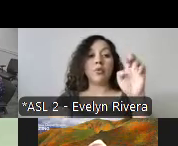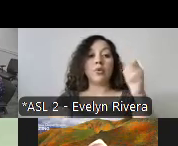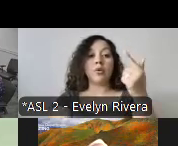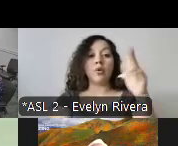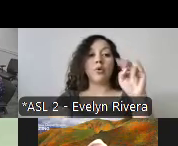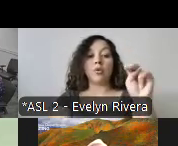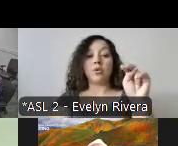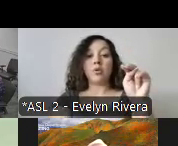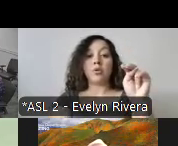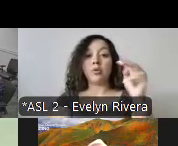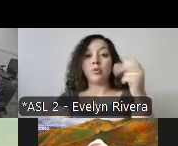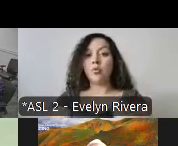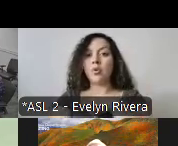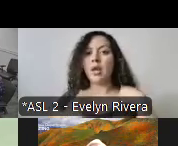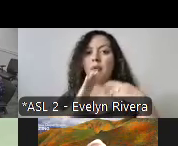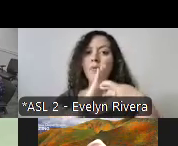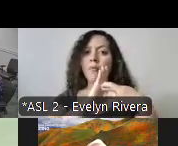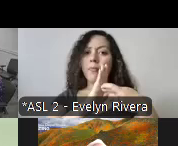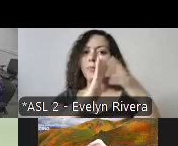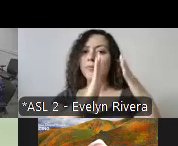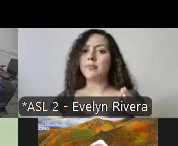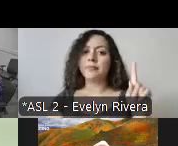Do we have a representative?